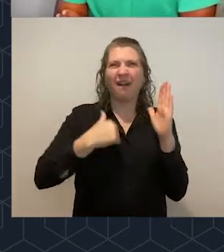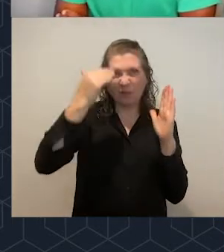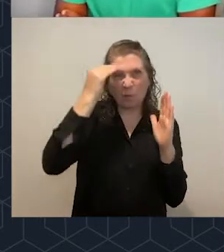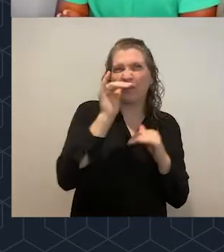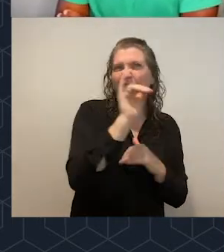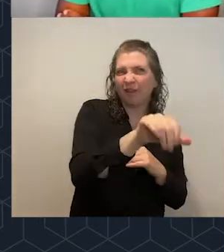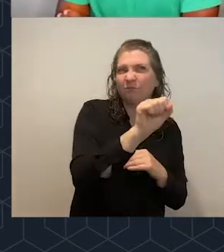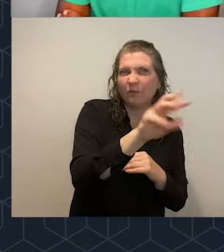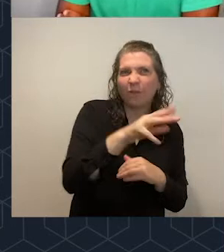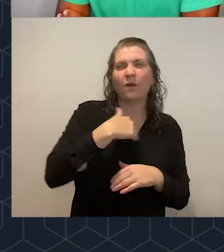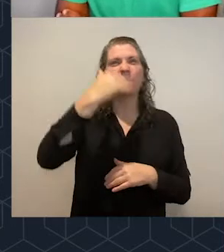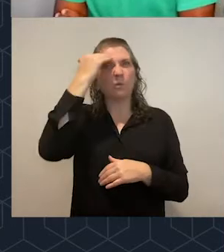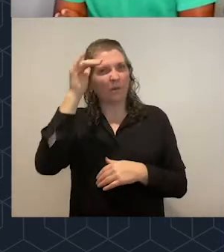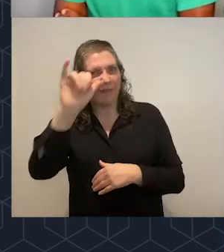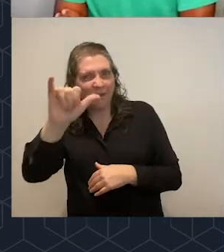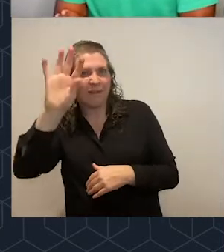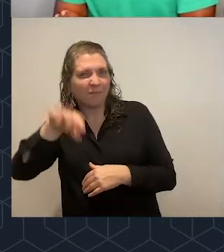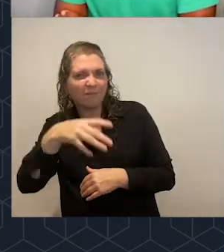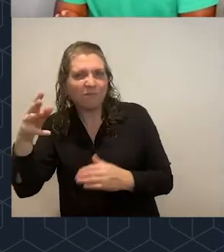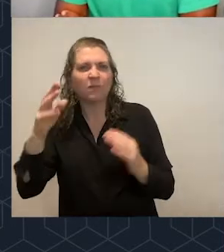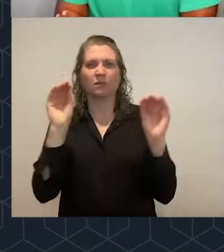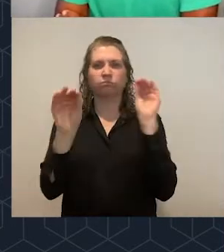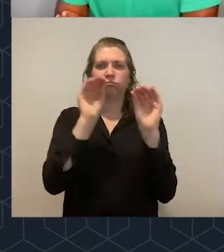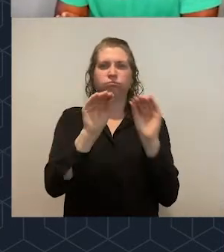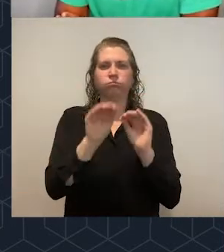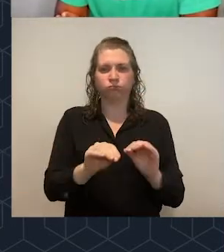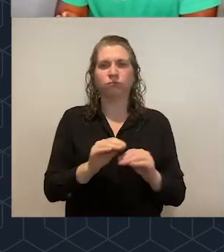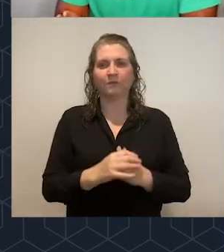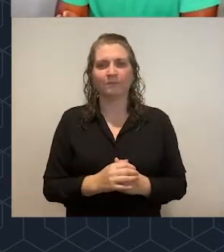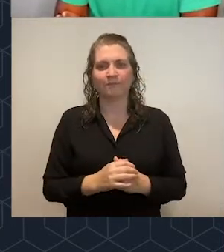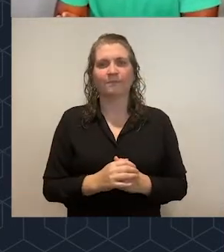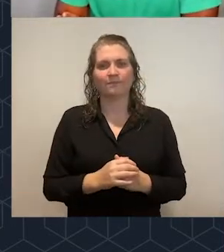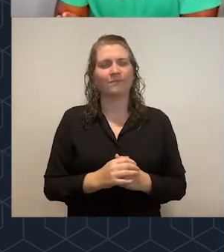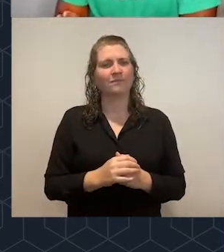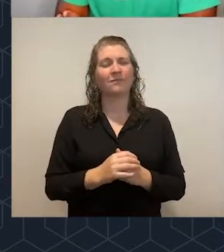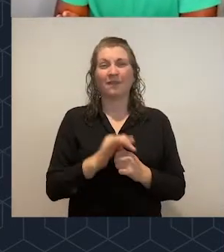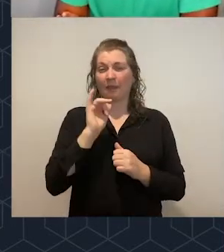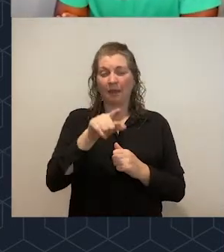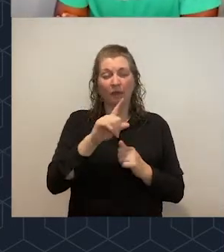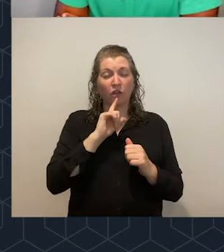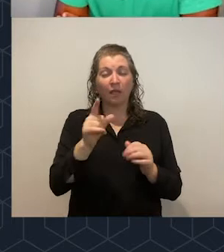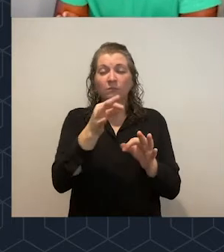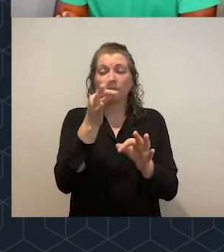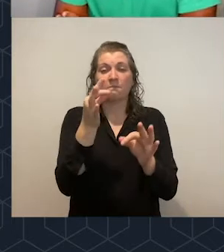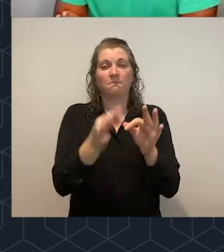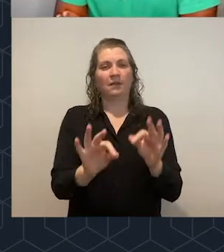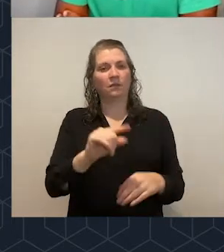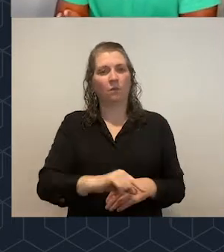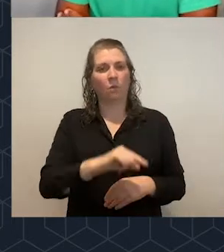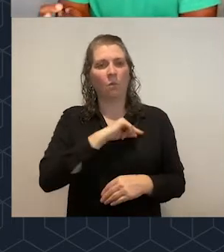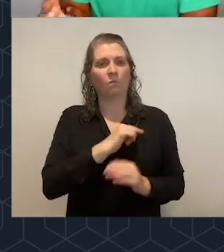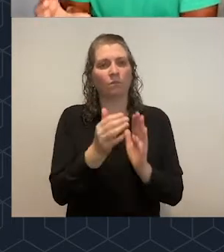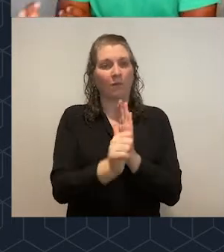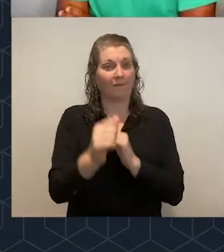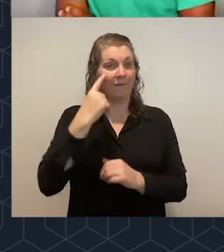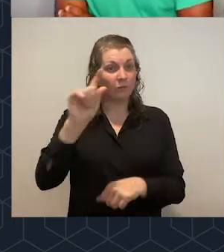dive deep in regards to the skills and interests of Excel. Is it pivot tables? Is it VLOOKUPs? Is it index matching, right? And so